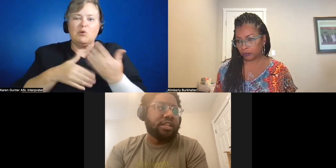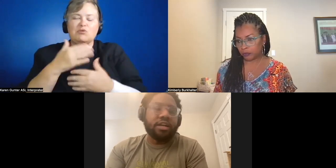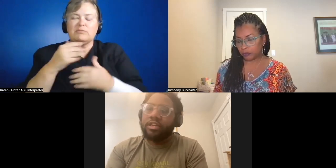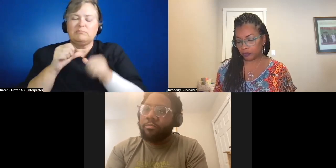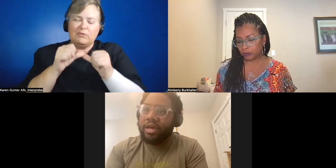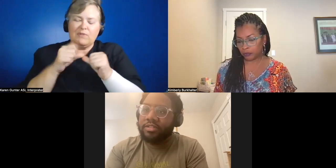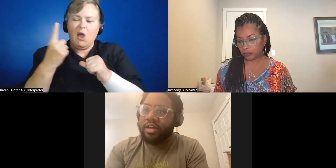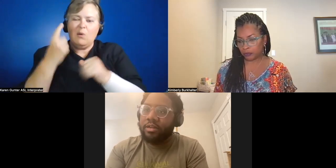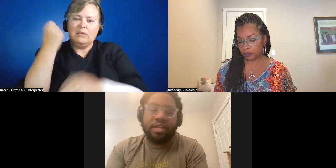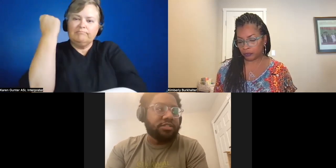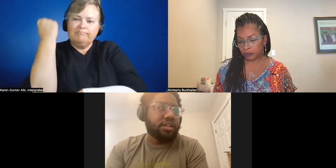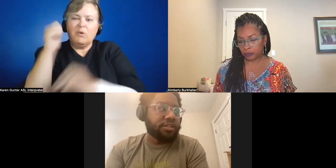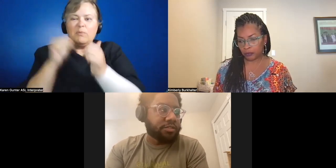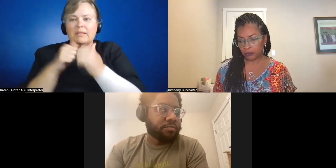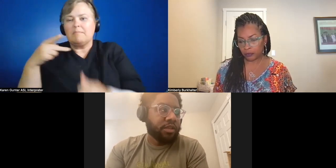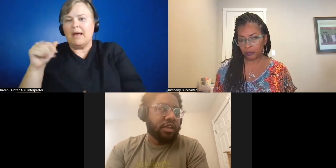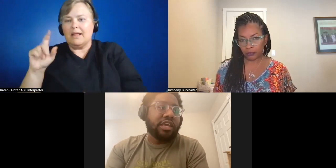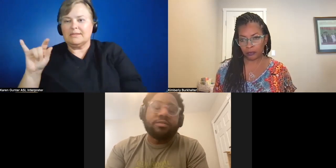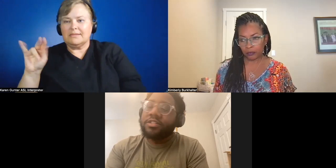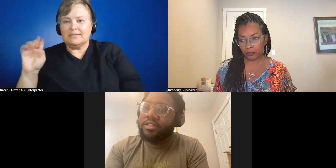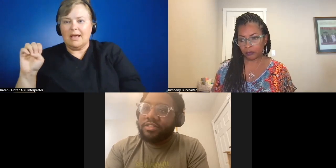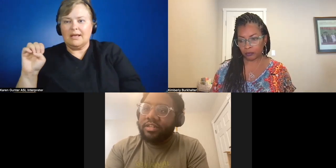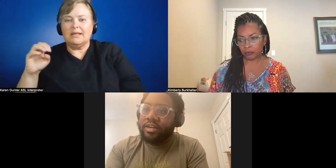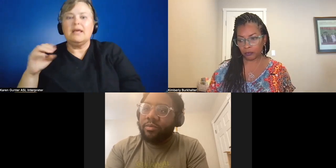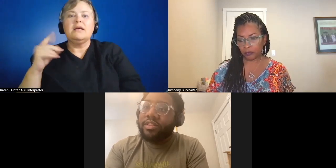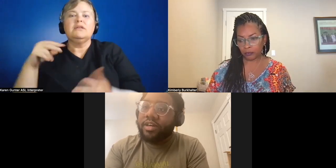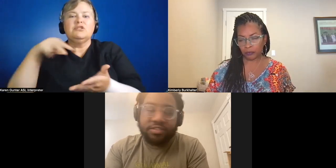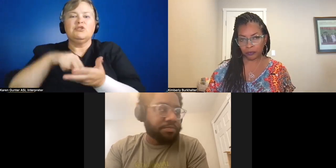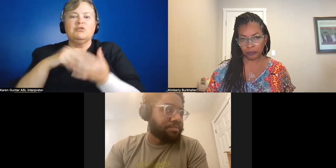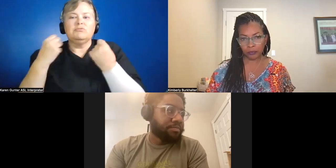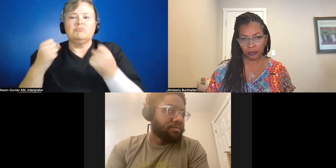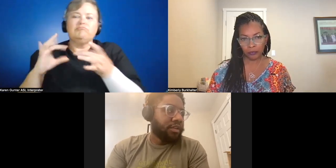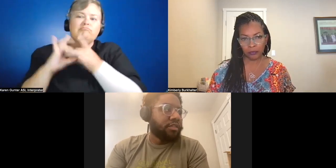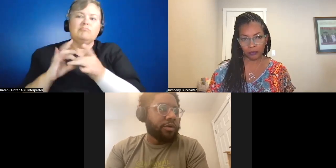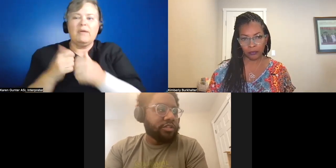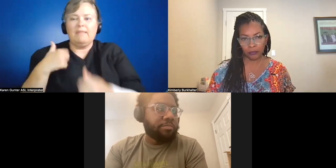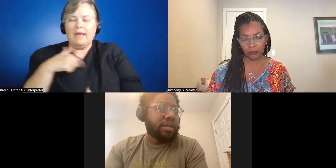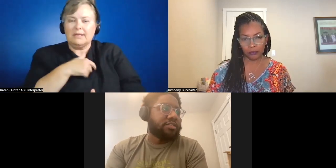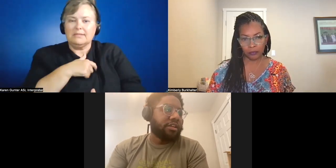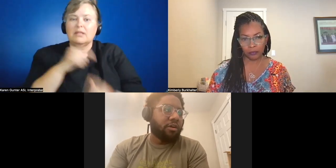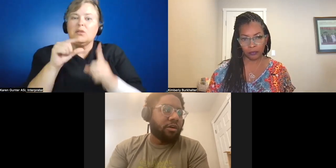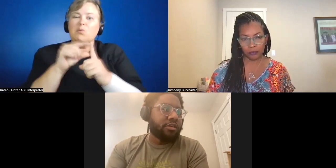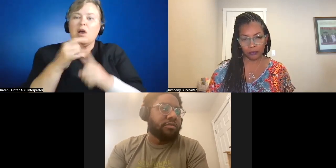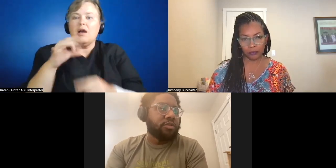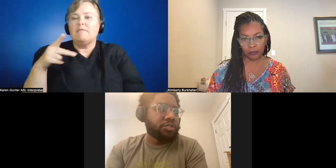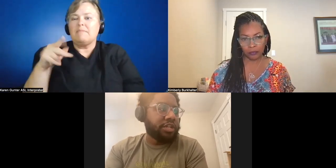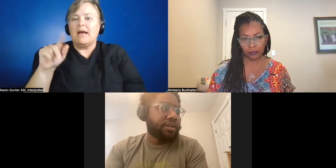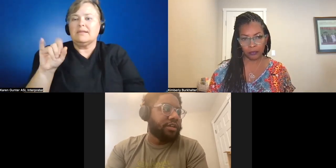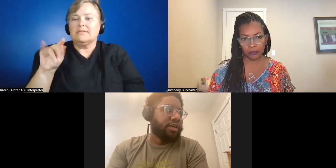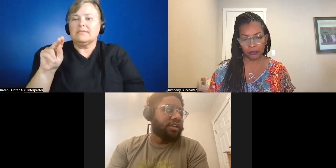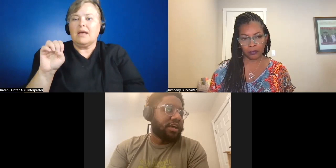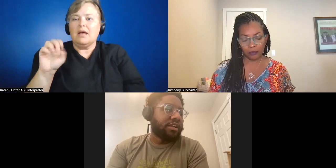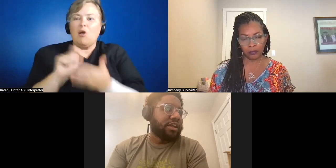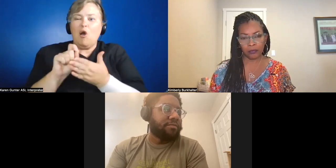in solidarity with Palestine and Palestinians, and they have stood in solidarity with us. In the words of Palestinian author and